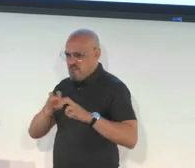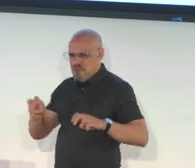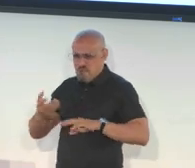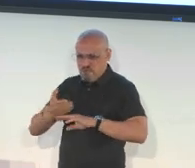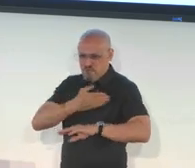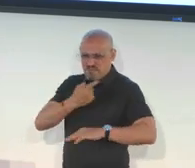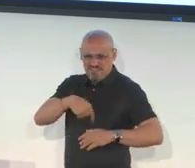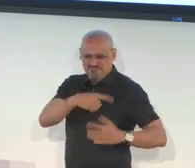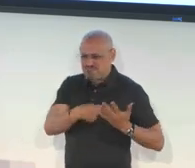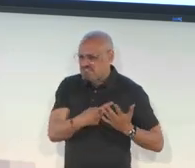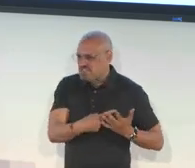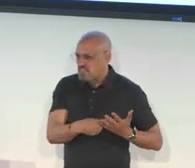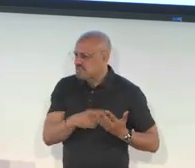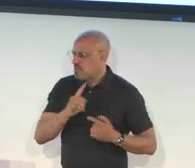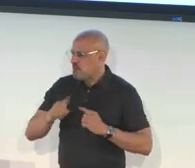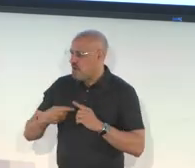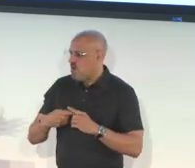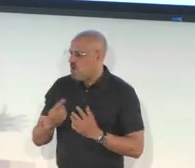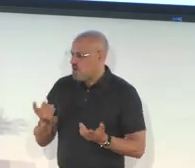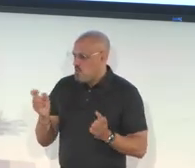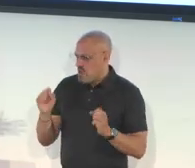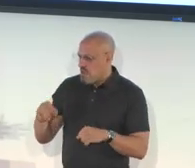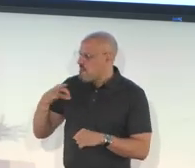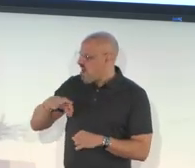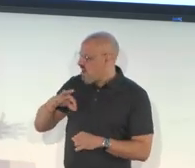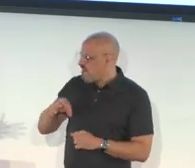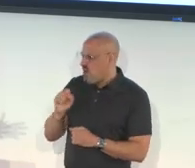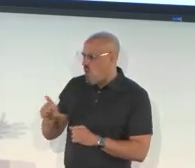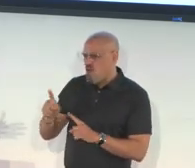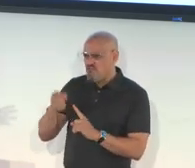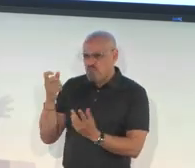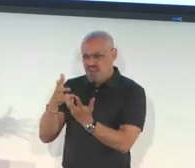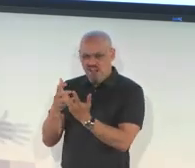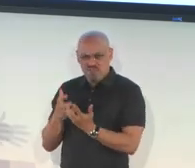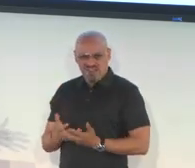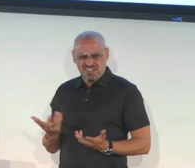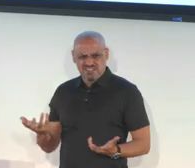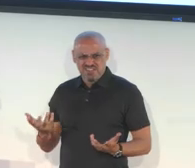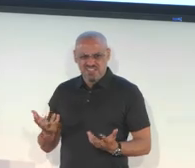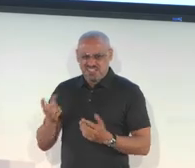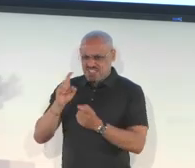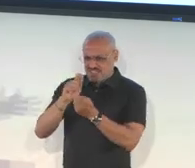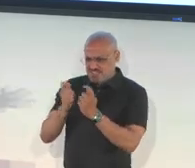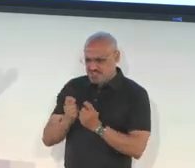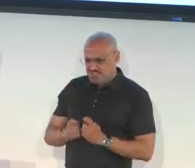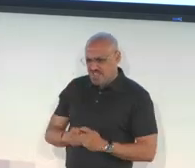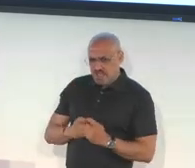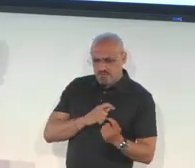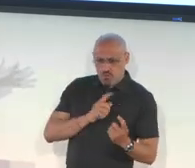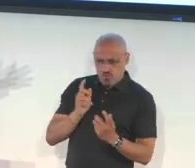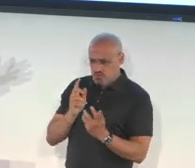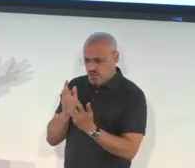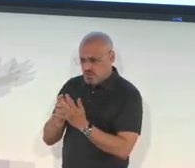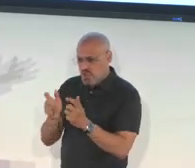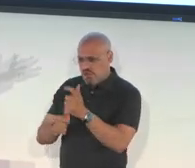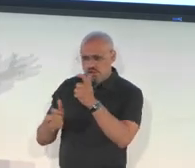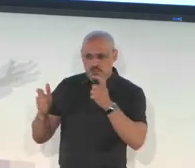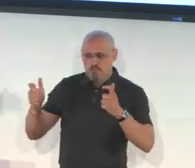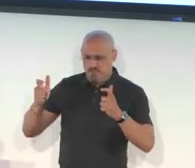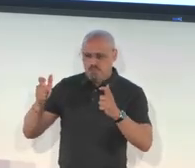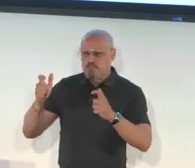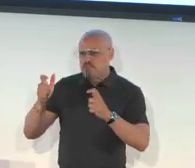they were talking, was around, we can all benefit from accommodations that are designed to accommodate marginalized